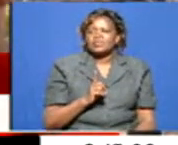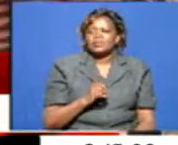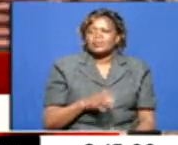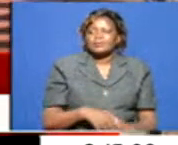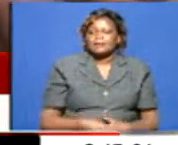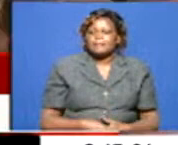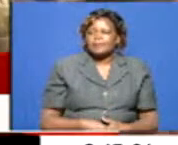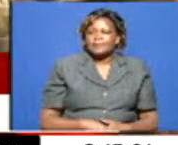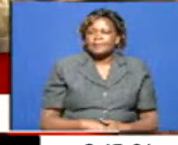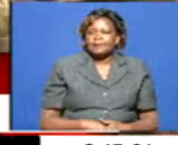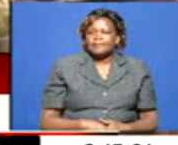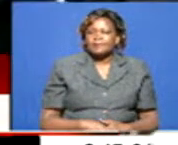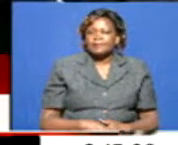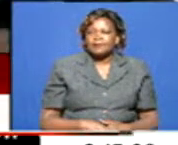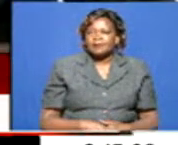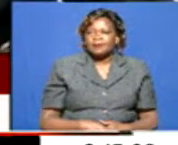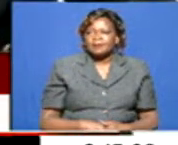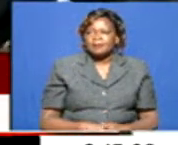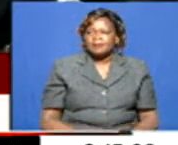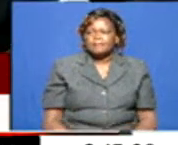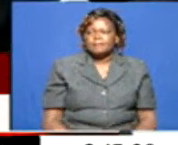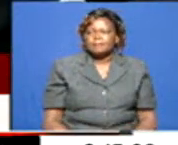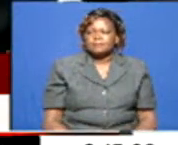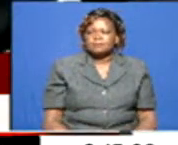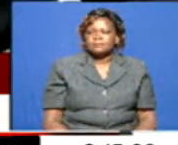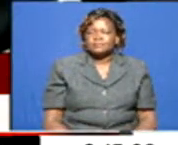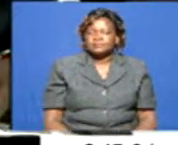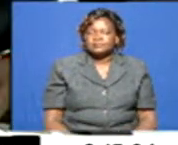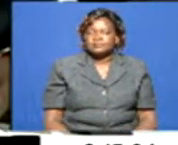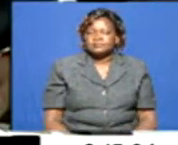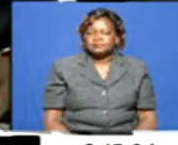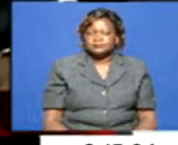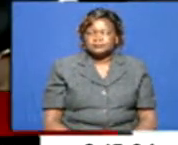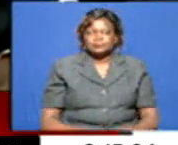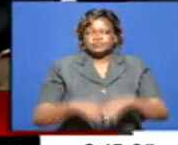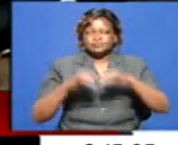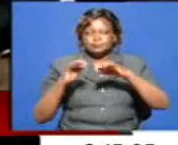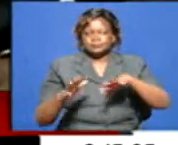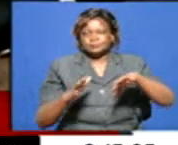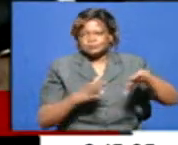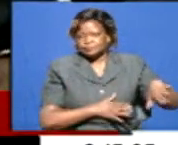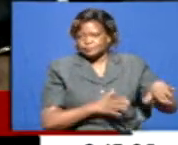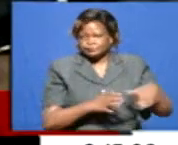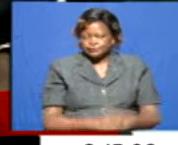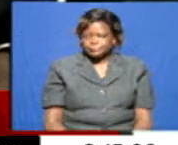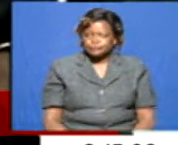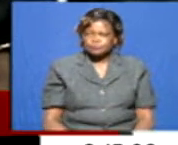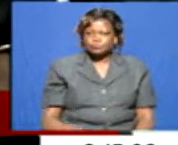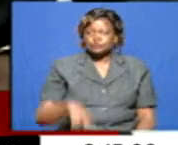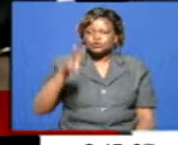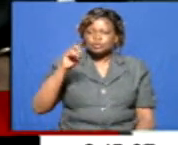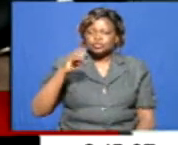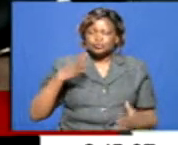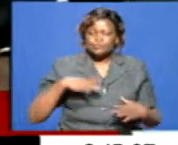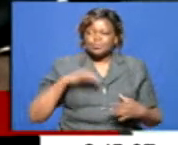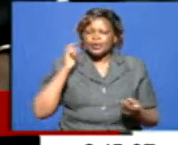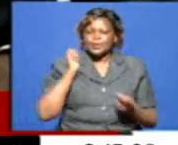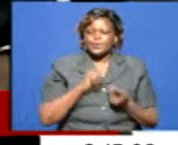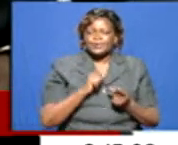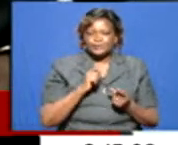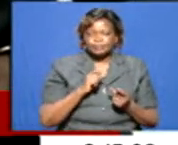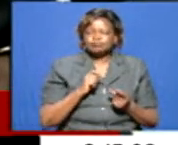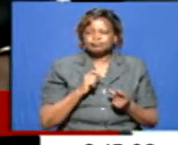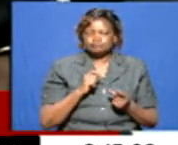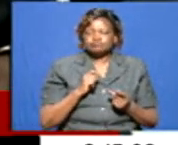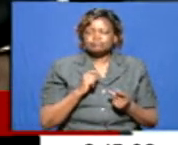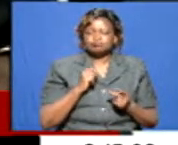Edition, Nairobi. Let's now get an update on the COVID situation. 20 people have tested positive for the COVID-19